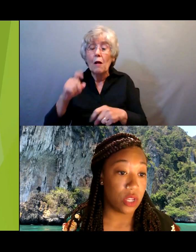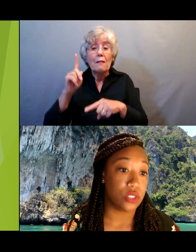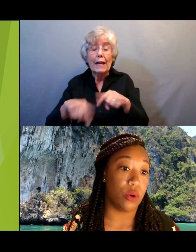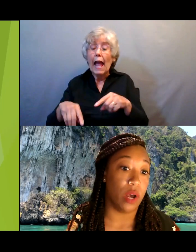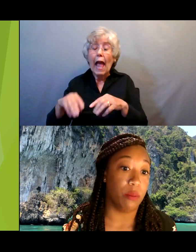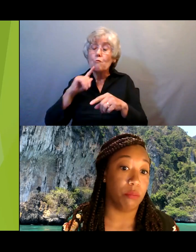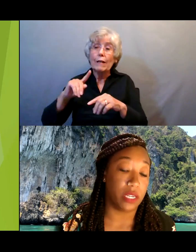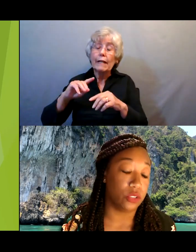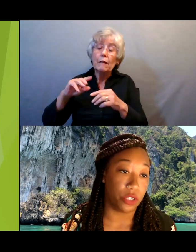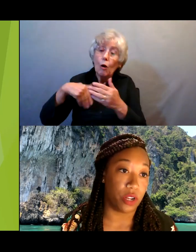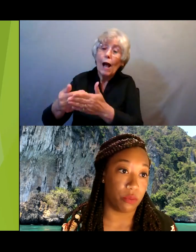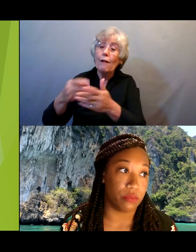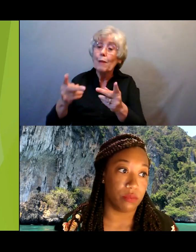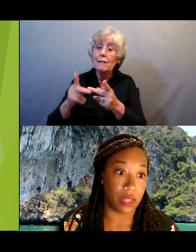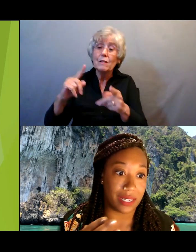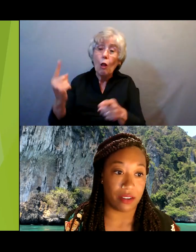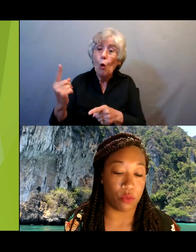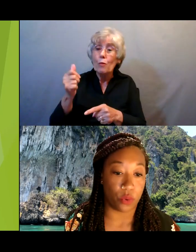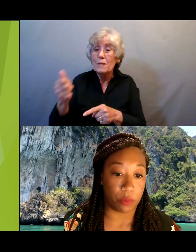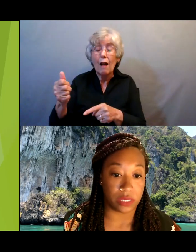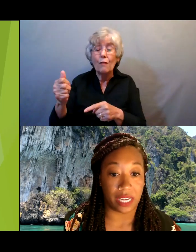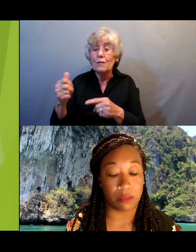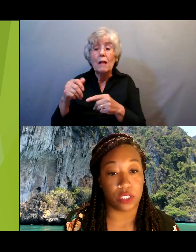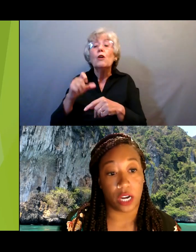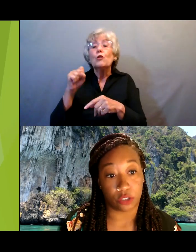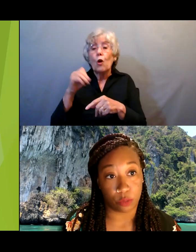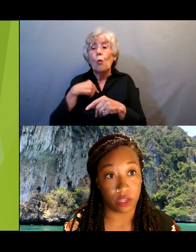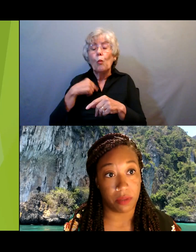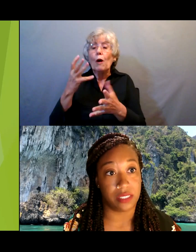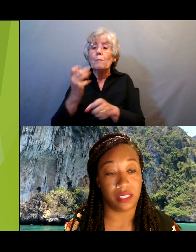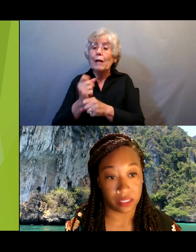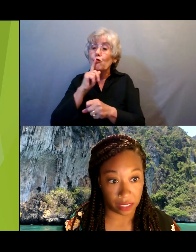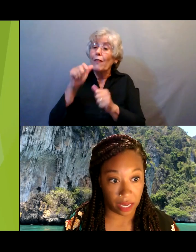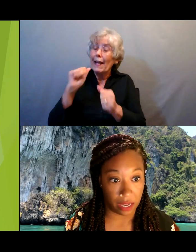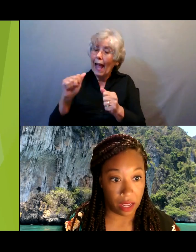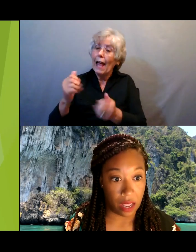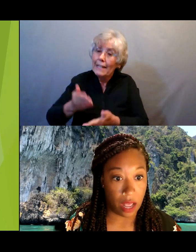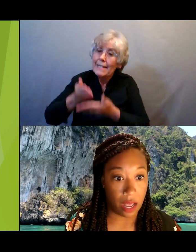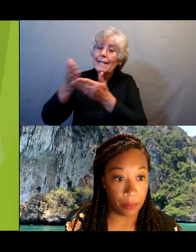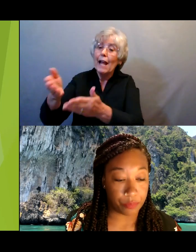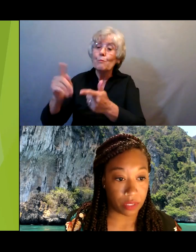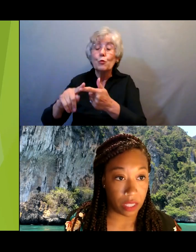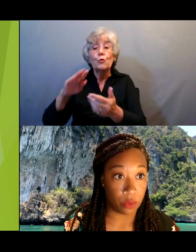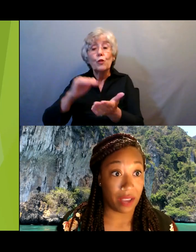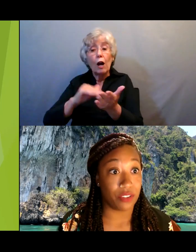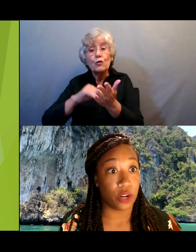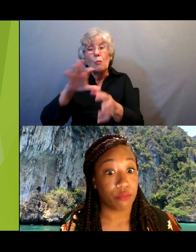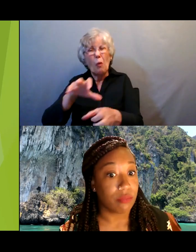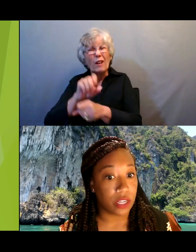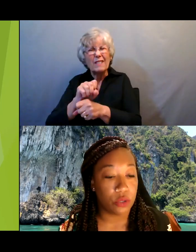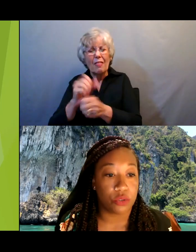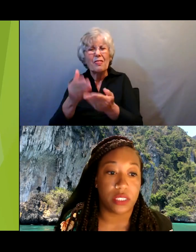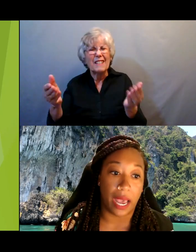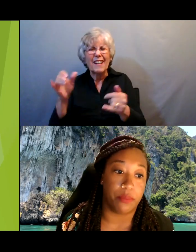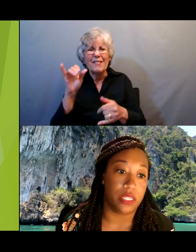all. So making sure, again, we're able to take them to doctor's appointments and things like that. We have,